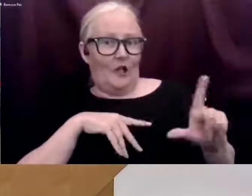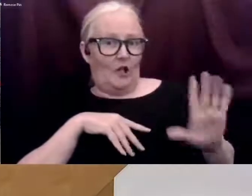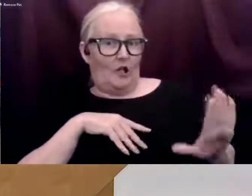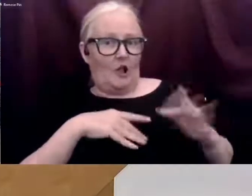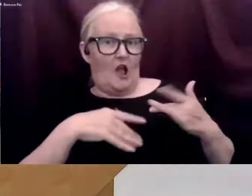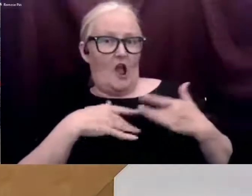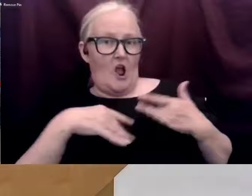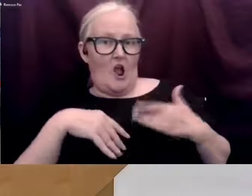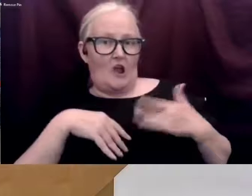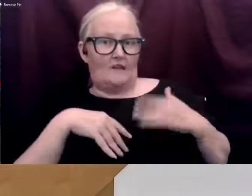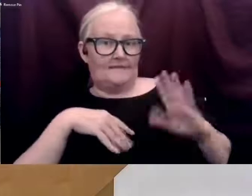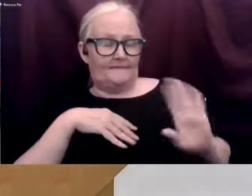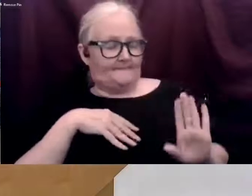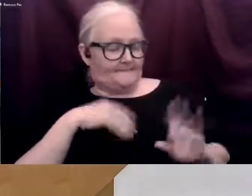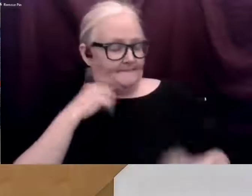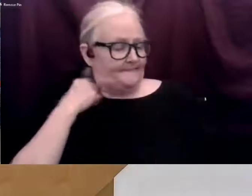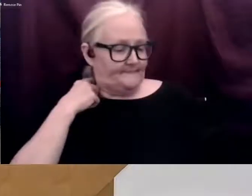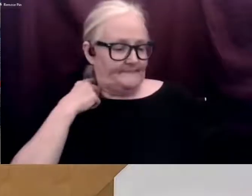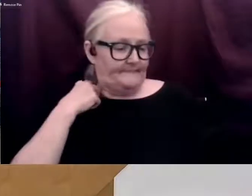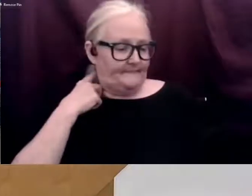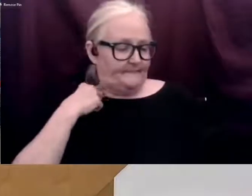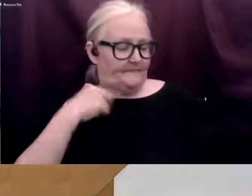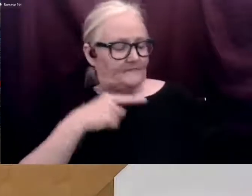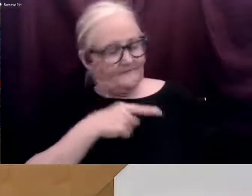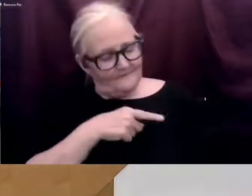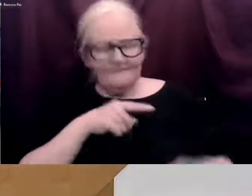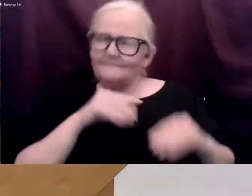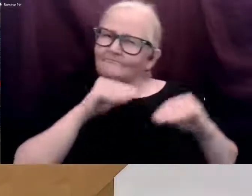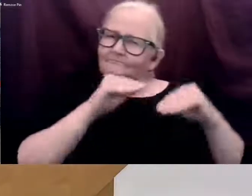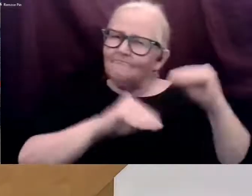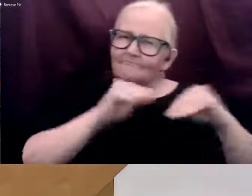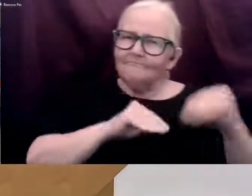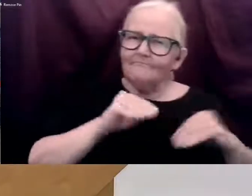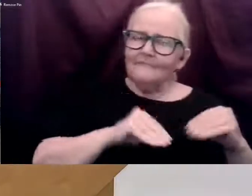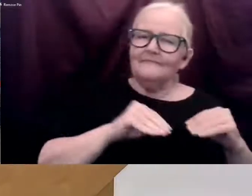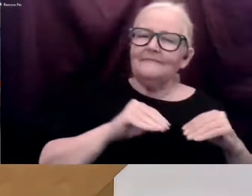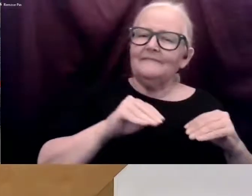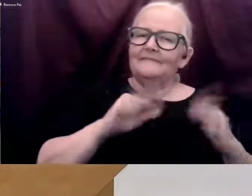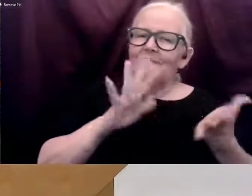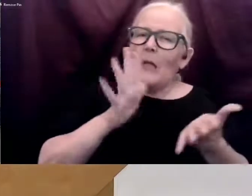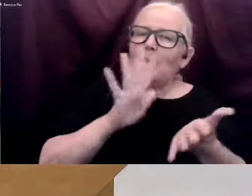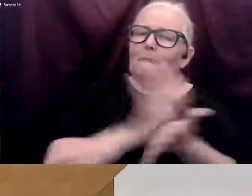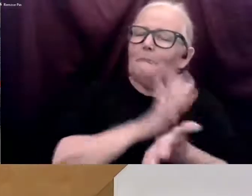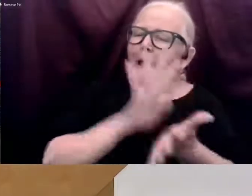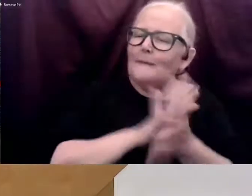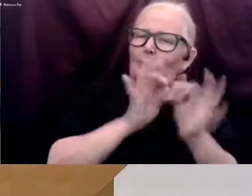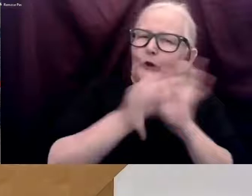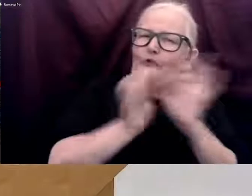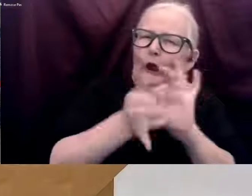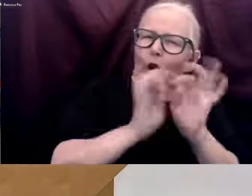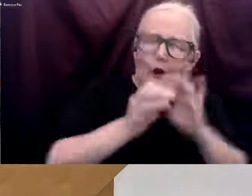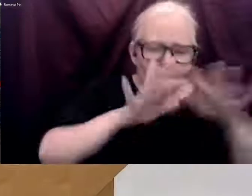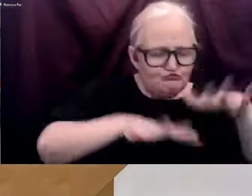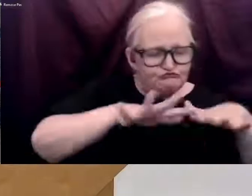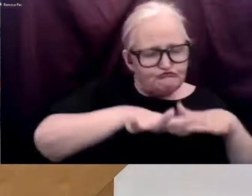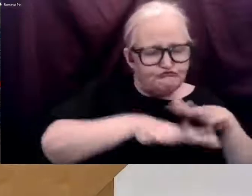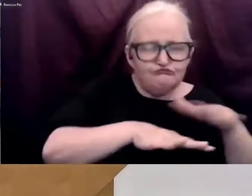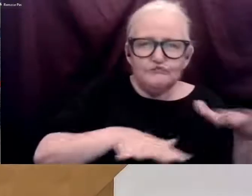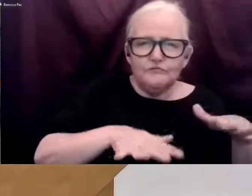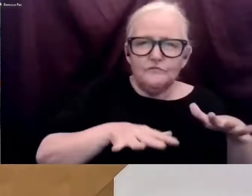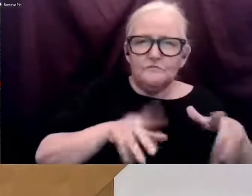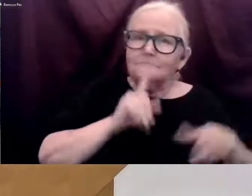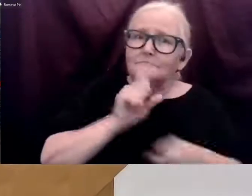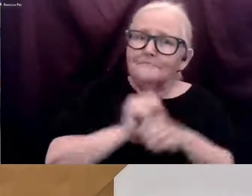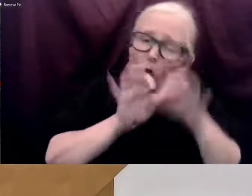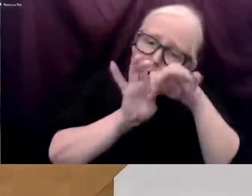And it was covered in scraps of paper, and there was even like ripped pieces of paper, and there was a giant